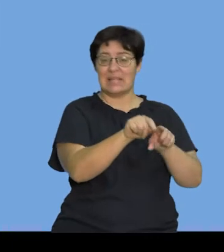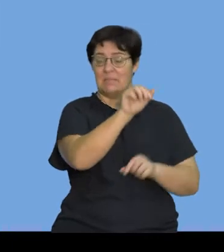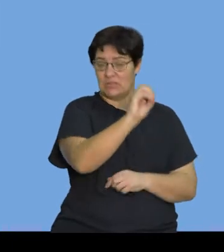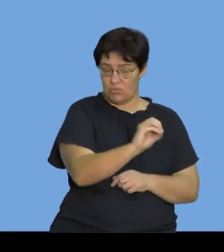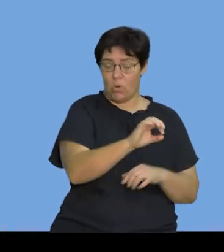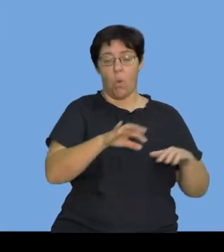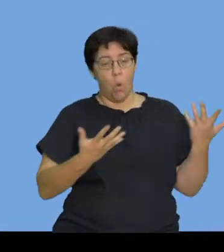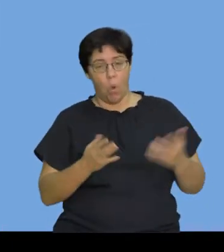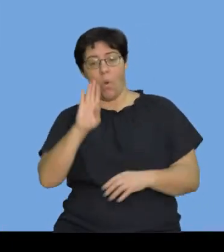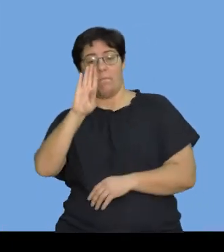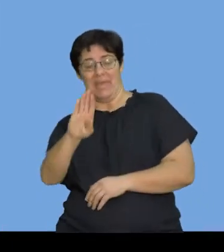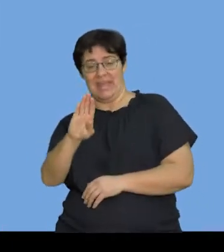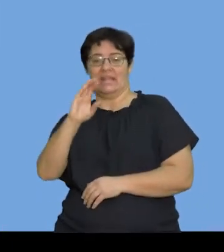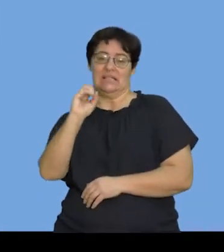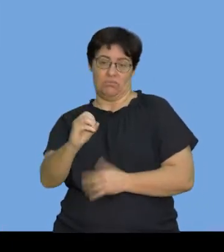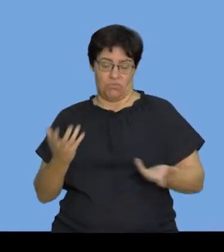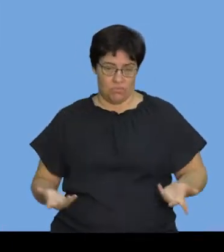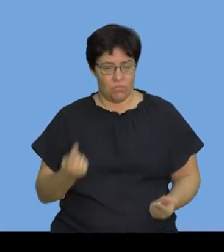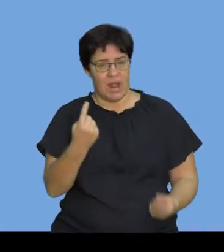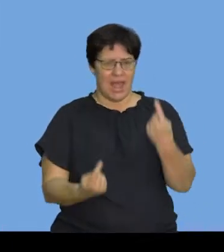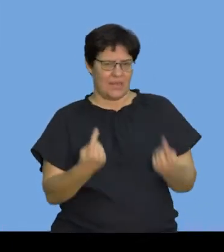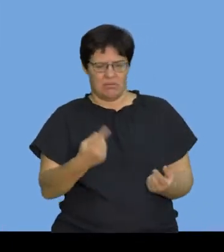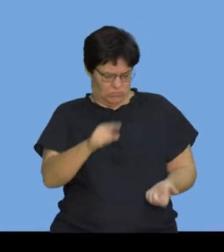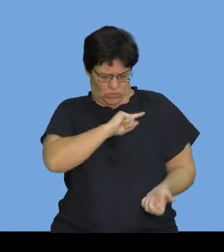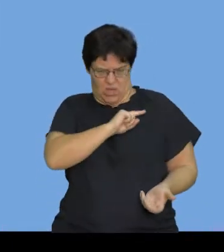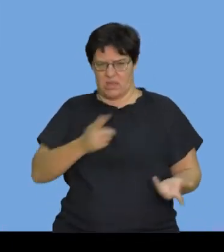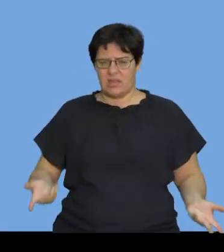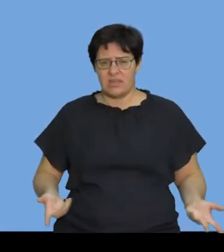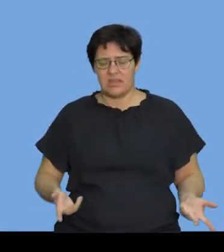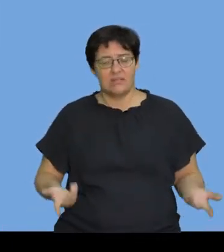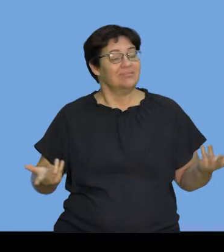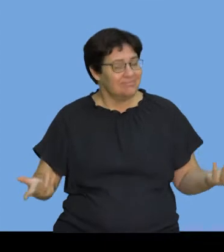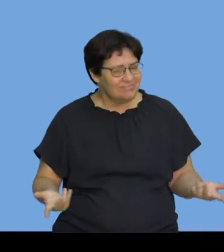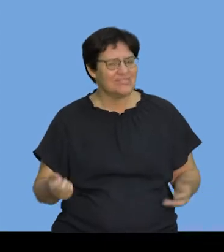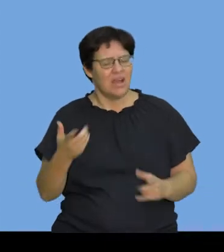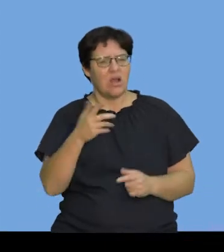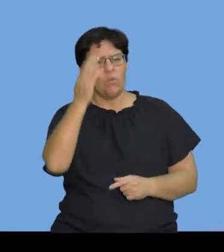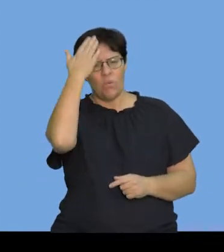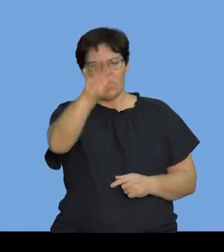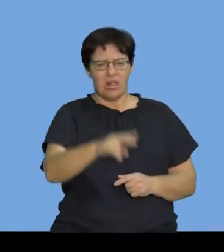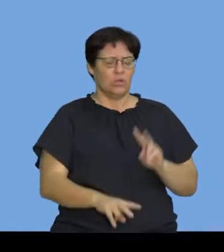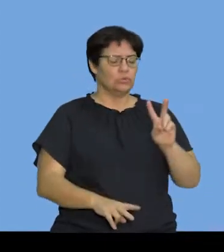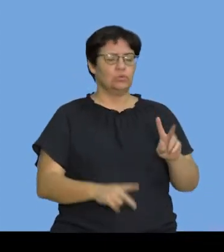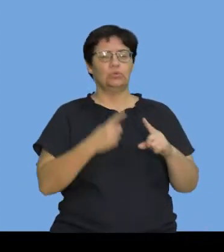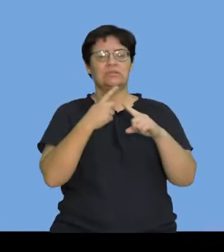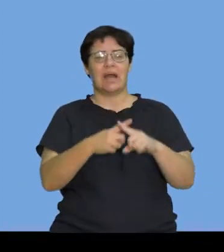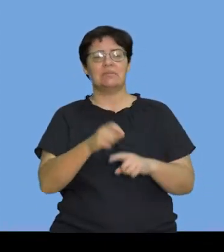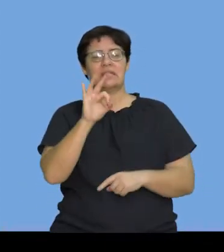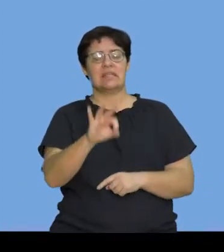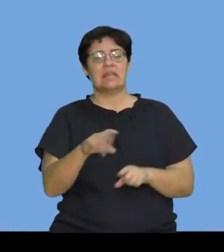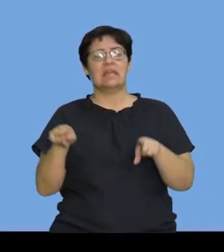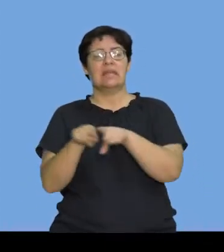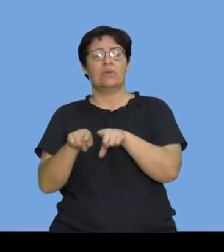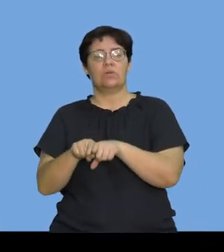you have B is equal to 0. Why is this the case? It's because if I say 2 multiplied by 3 is equals